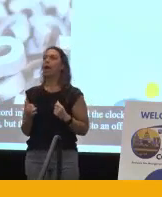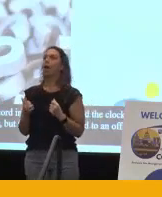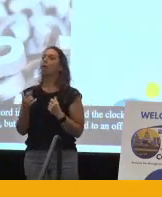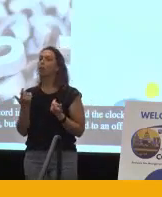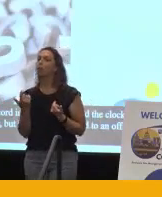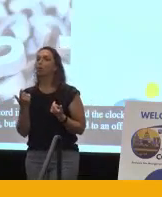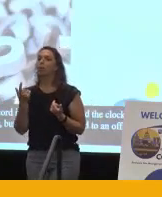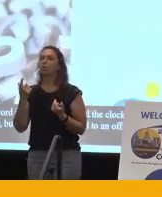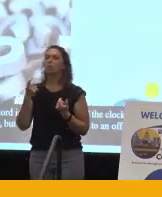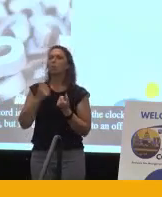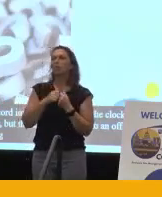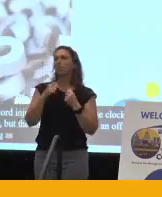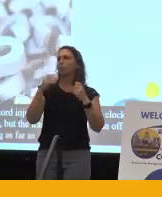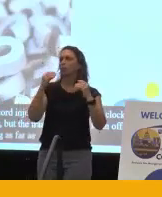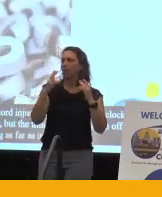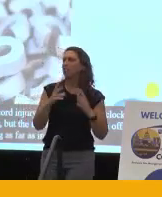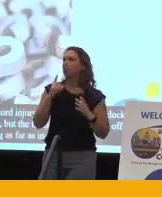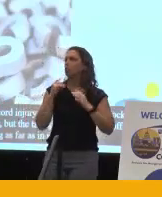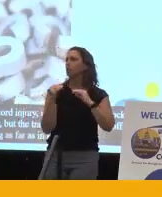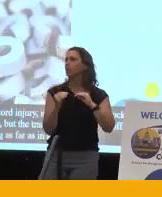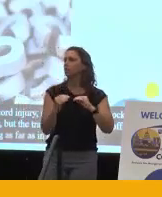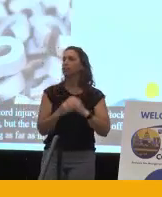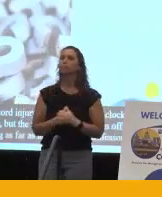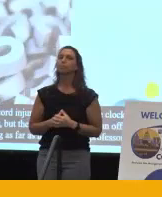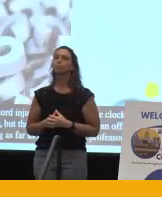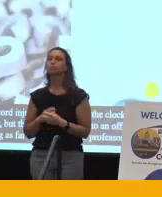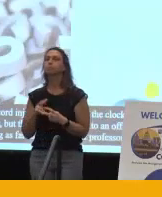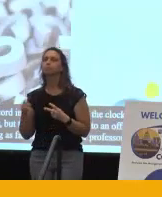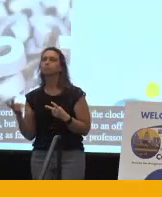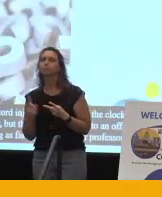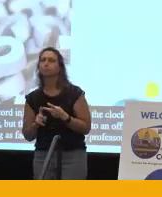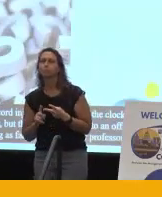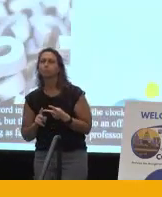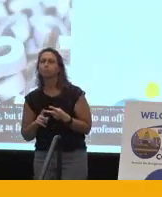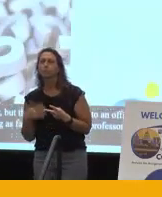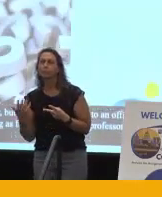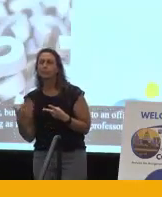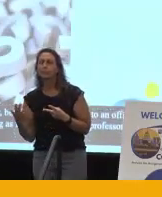professors, stuff like that, to be able to teach. Your second question was,